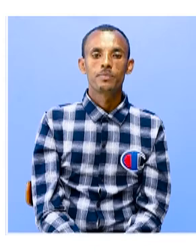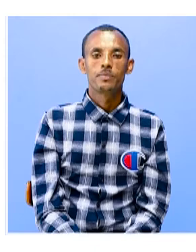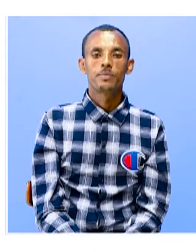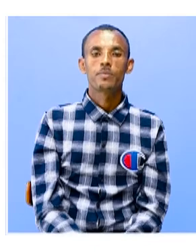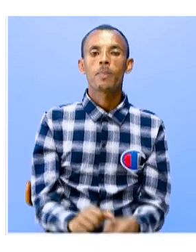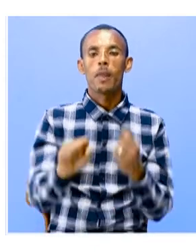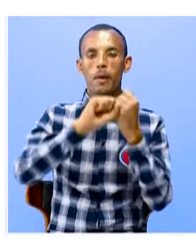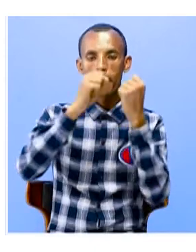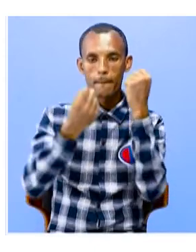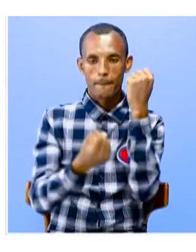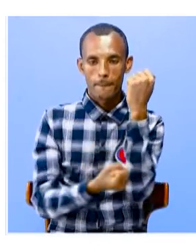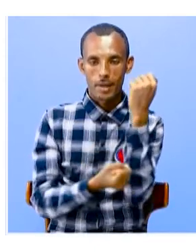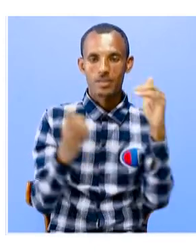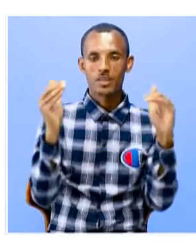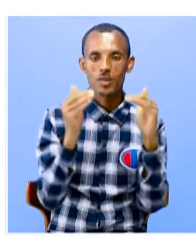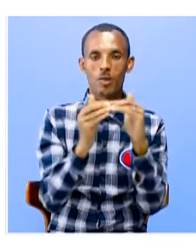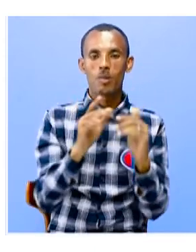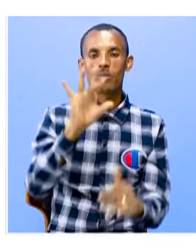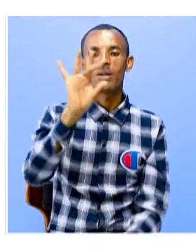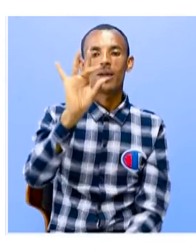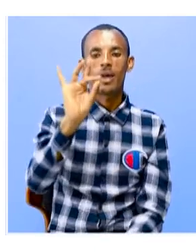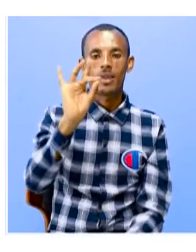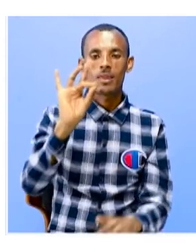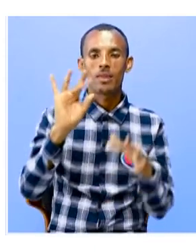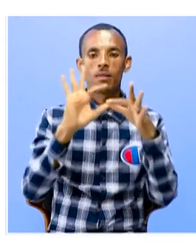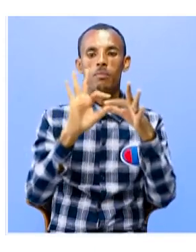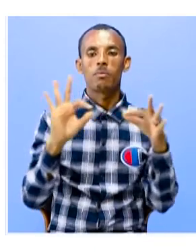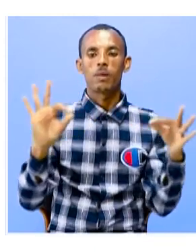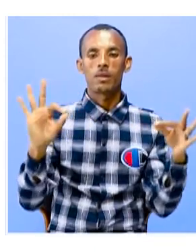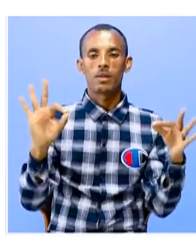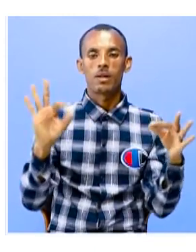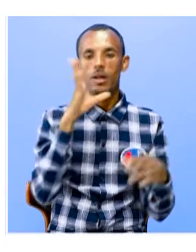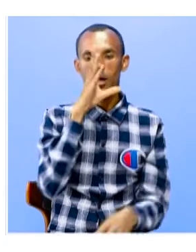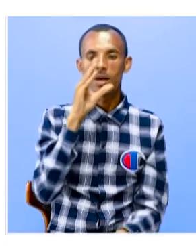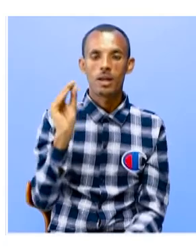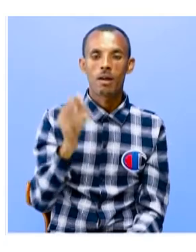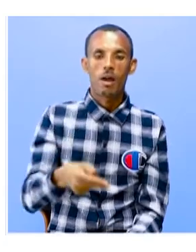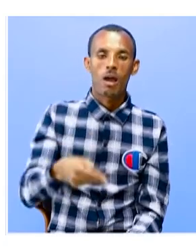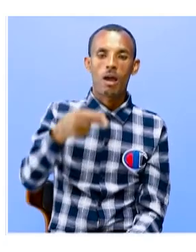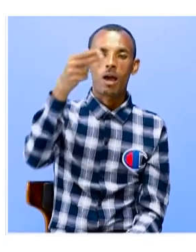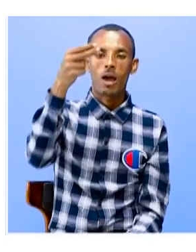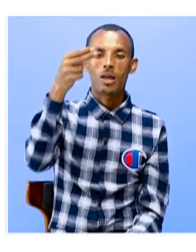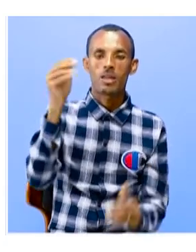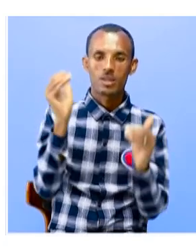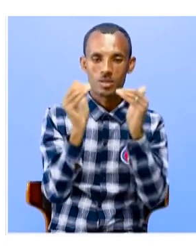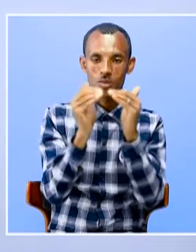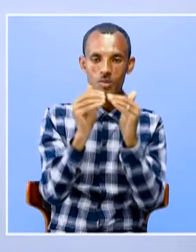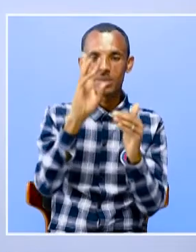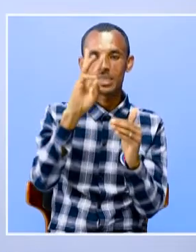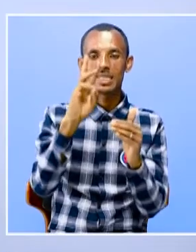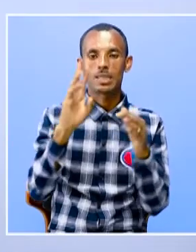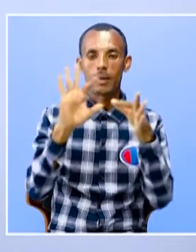whose base it is 8 meter and its height is this 6